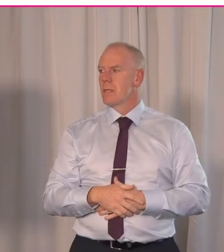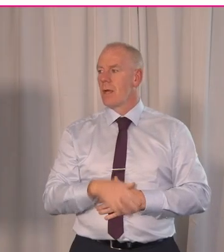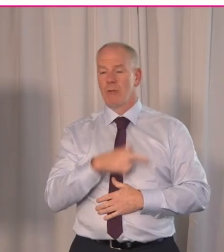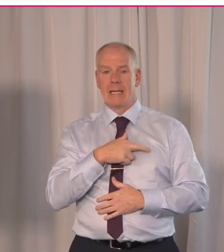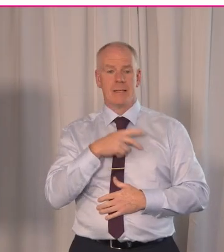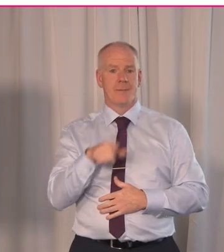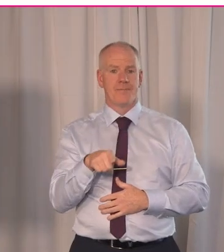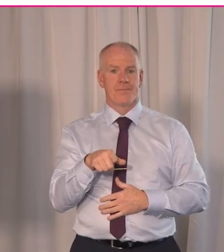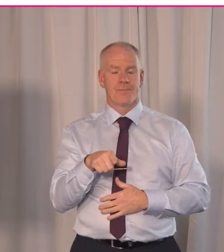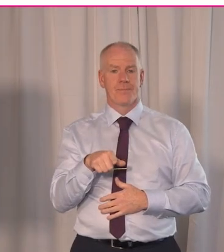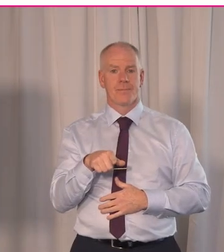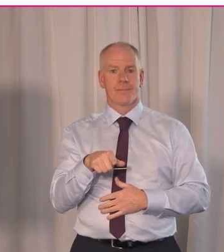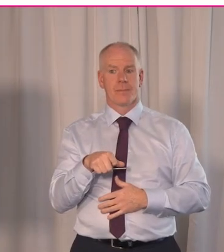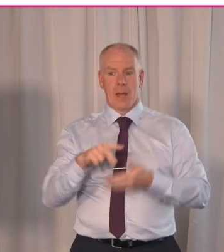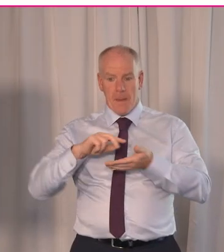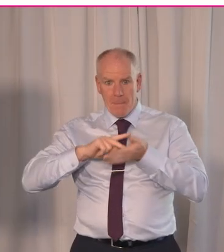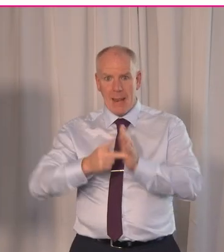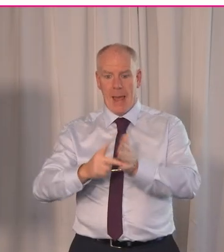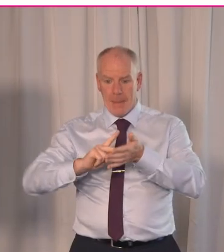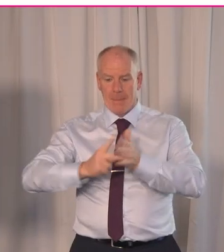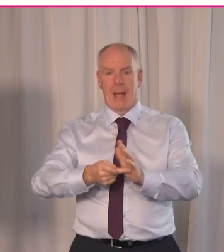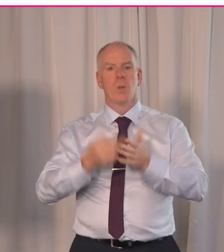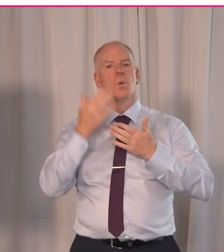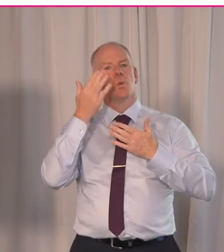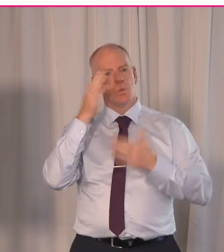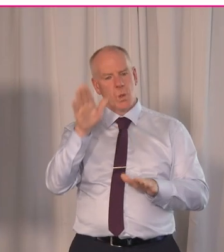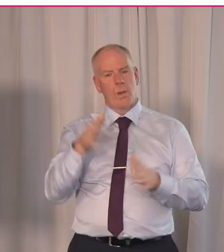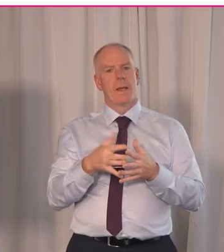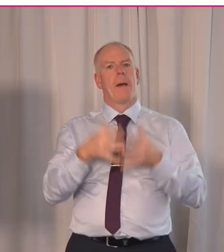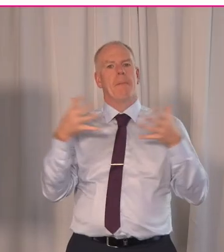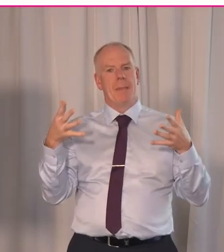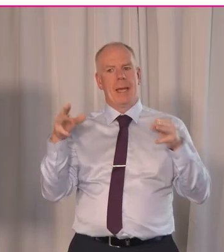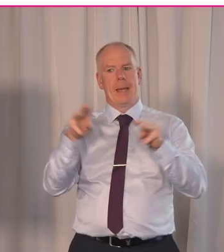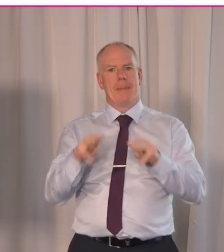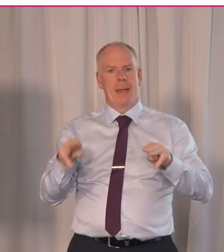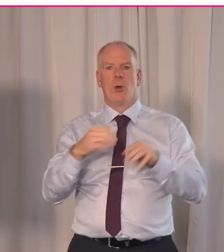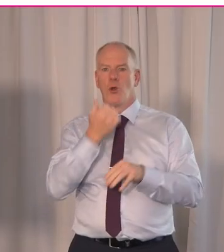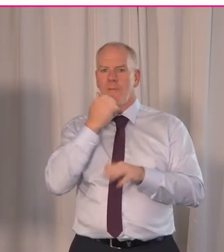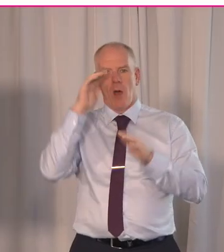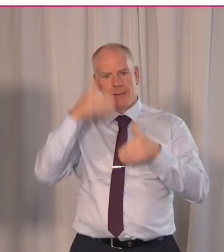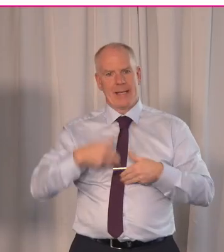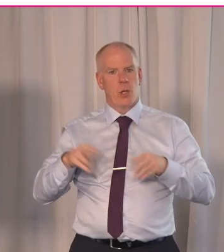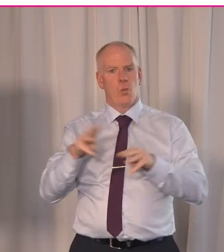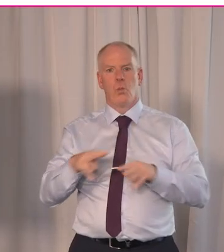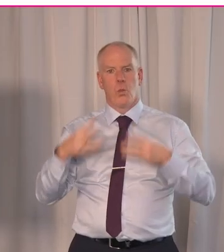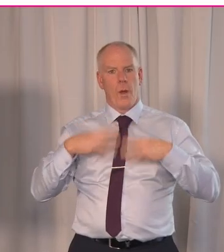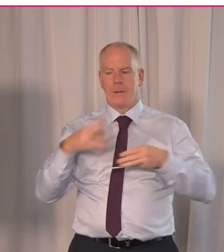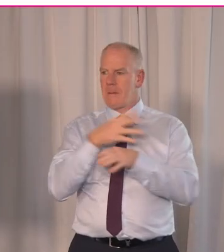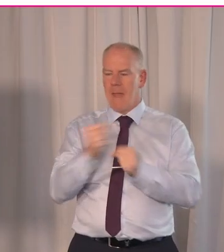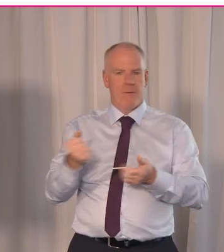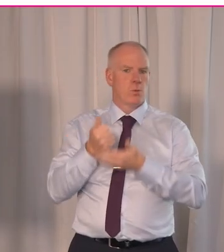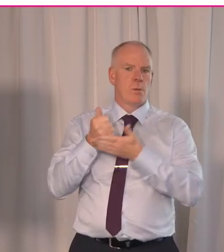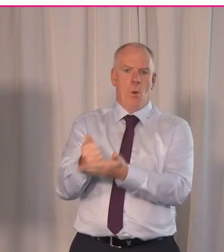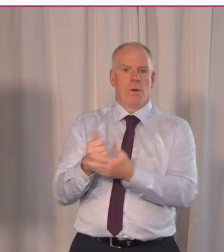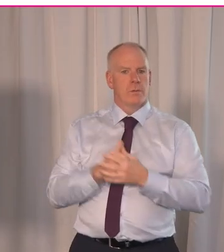this implementing these plans highlighted that there's a big population of autistic women who are not even being supported at